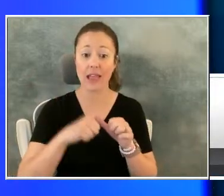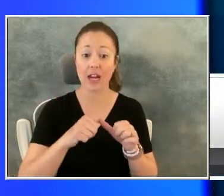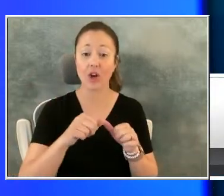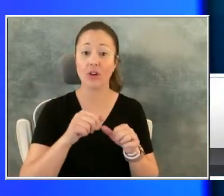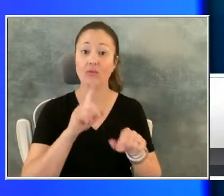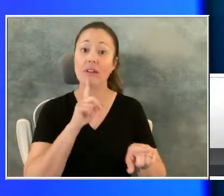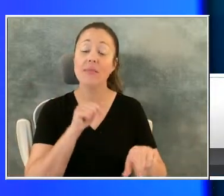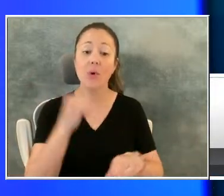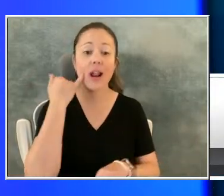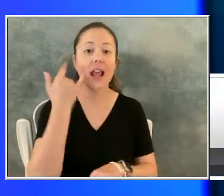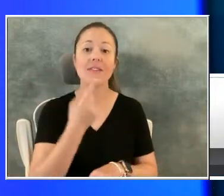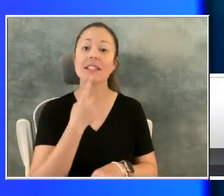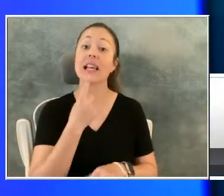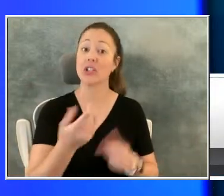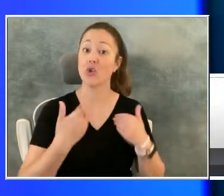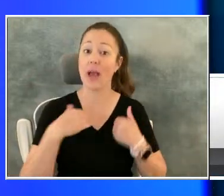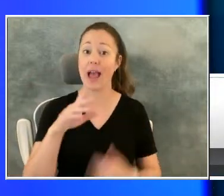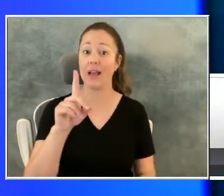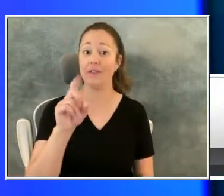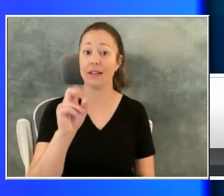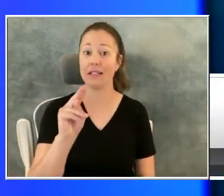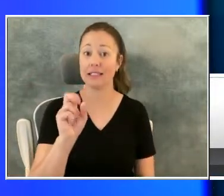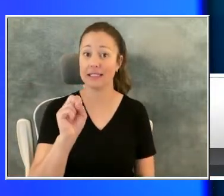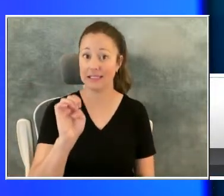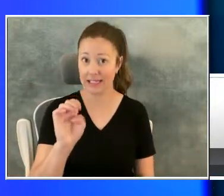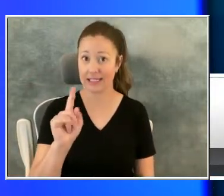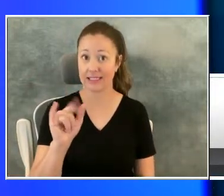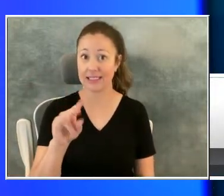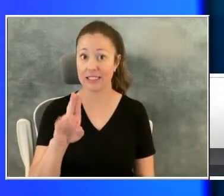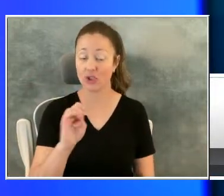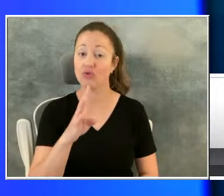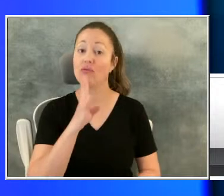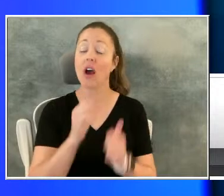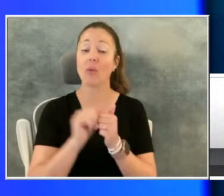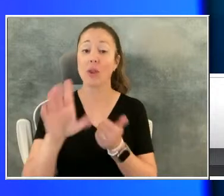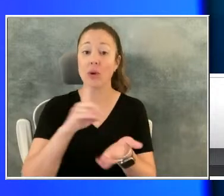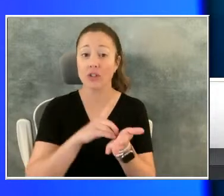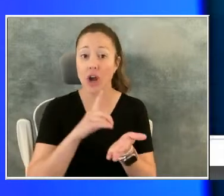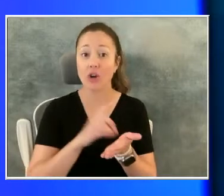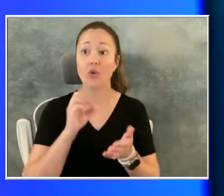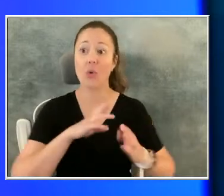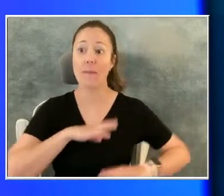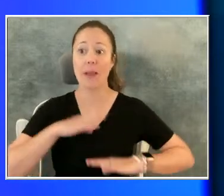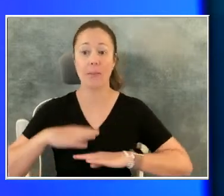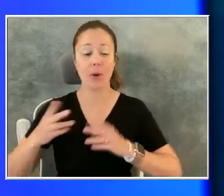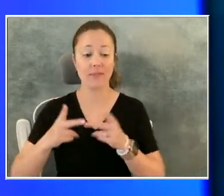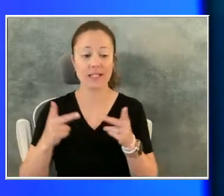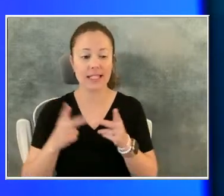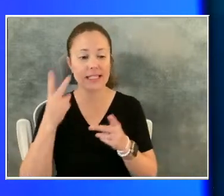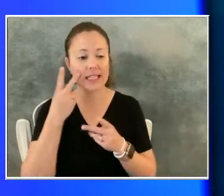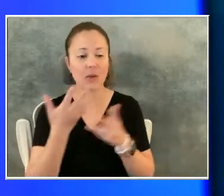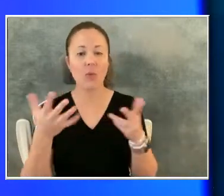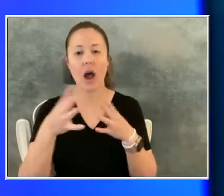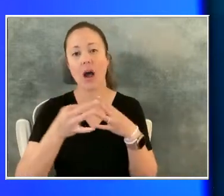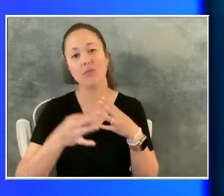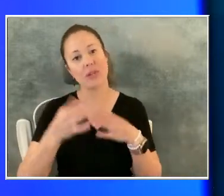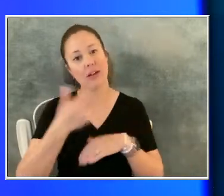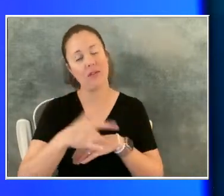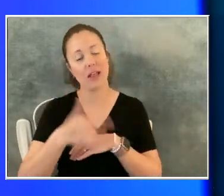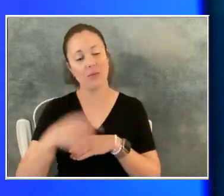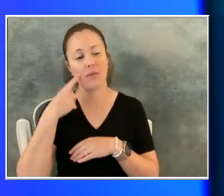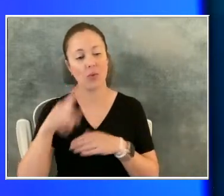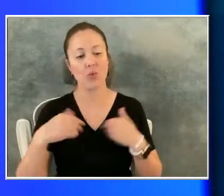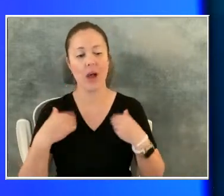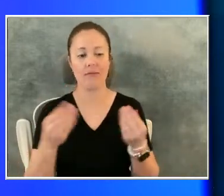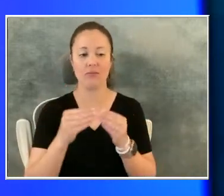report says you have dense breast tissue, talk to your healthcare provider or your mammogram facility. See what options you have available for you to have additional